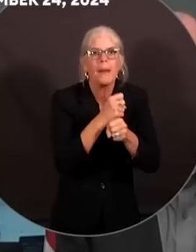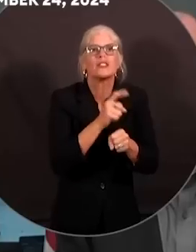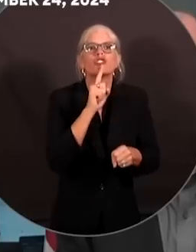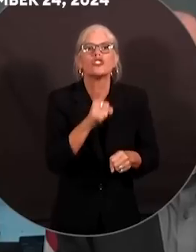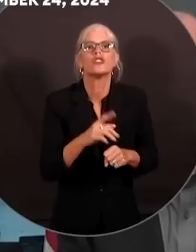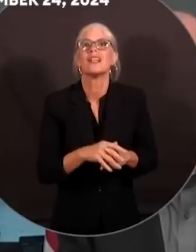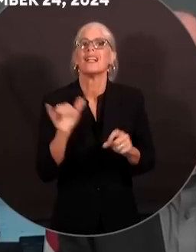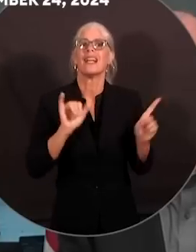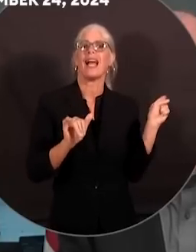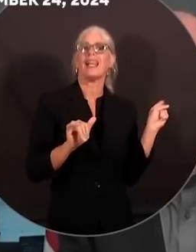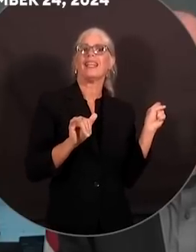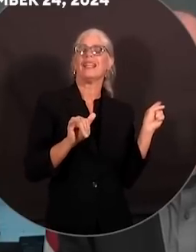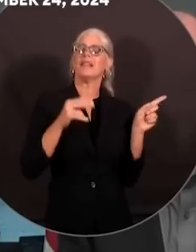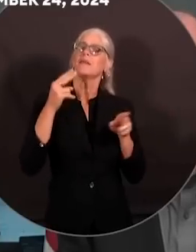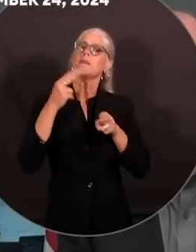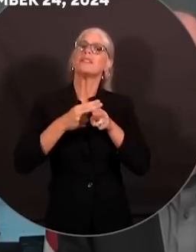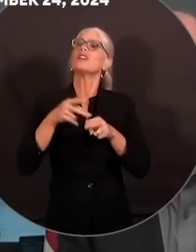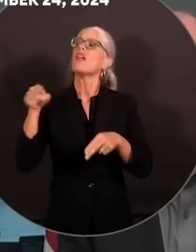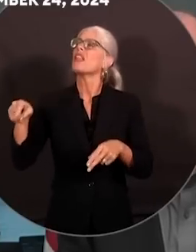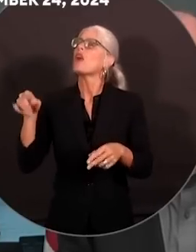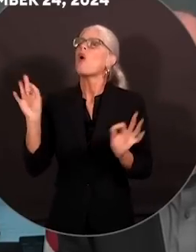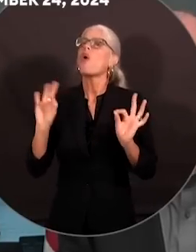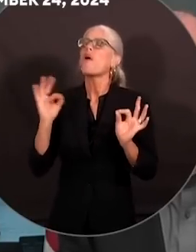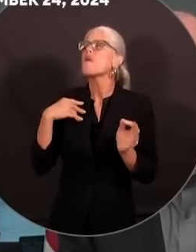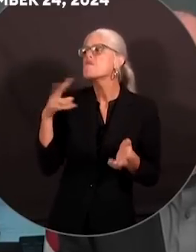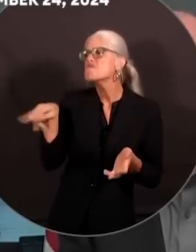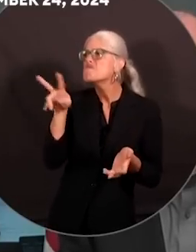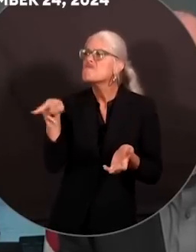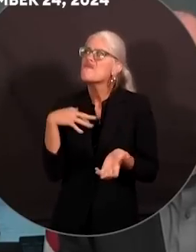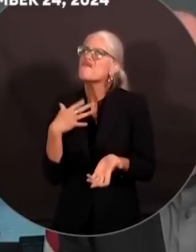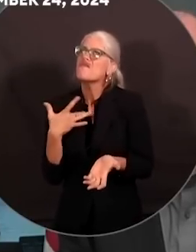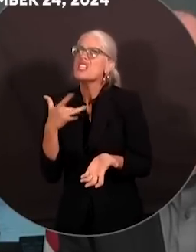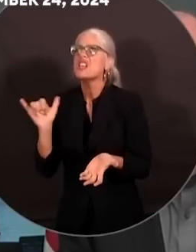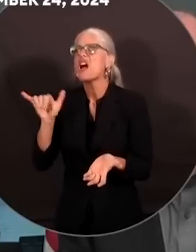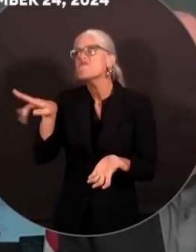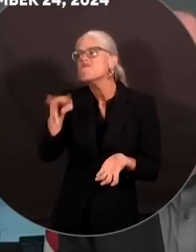light decision to tell people that they need to